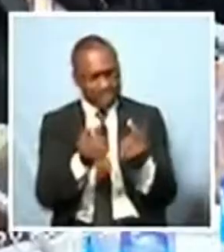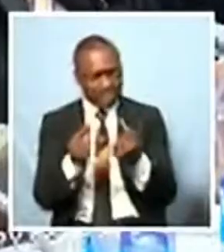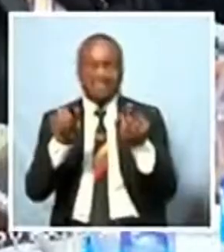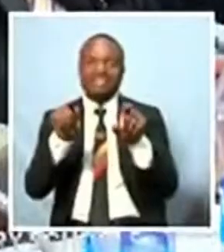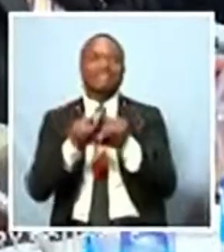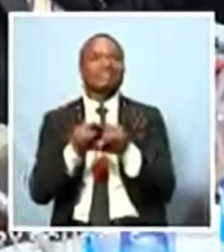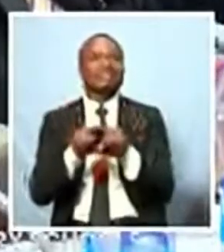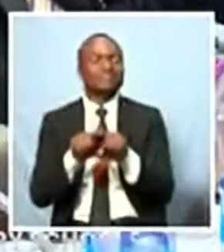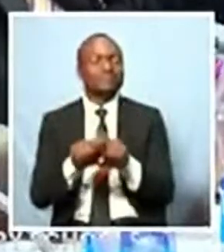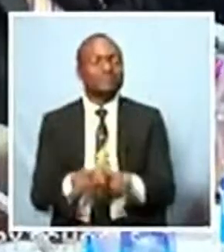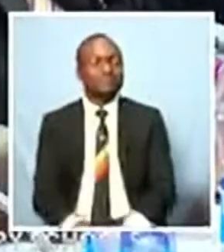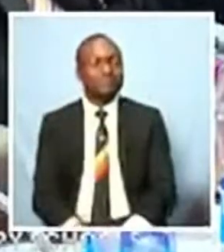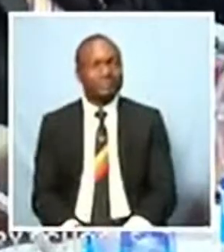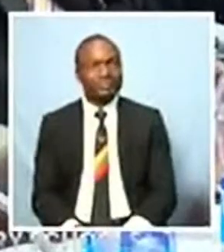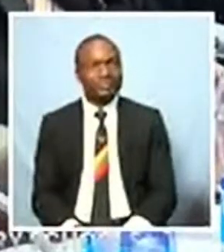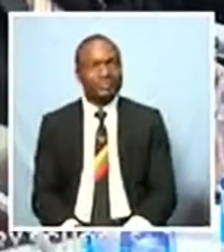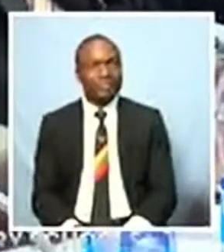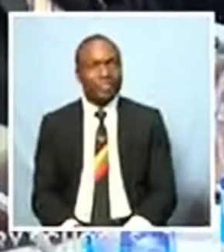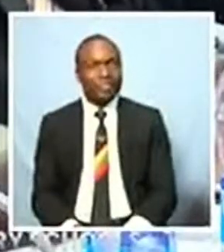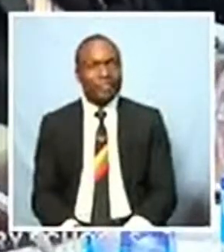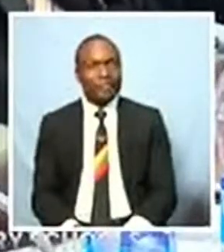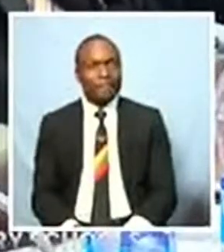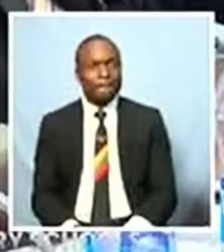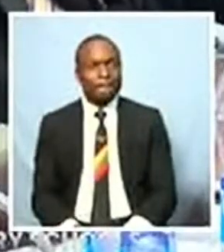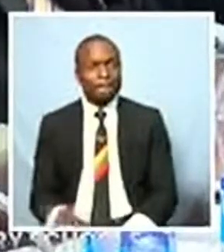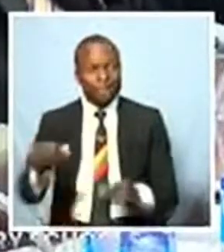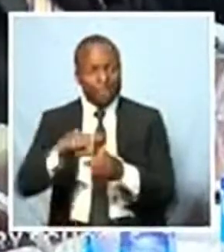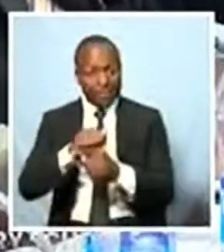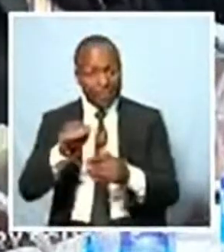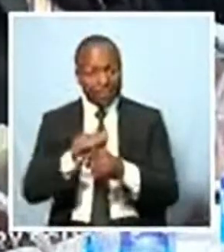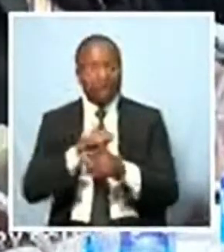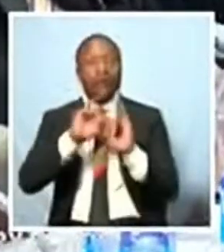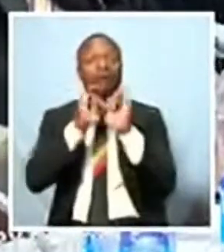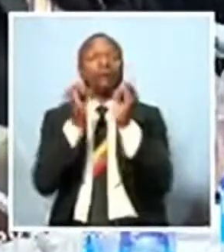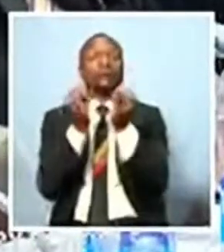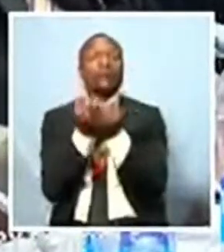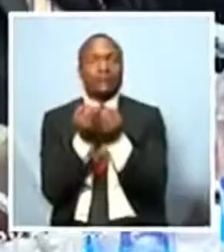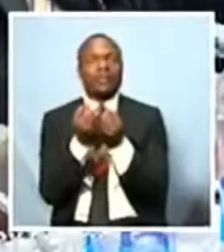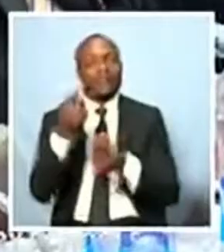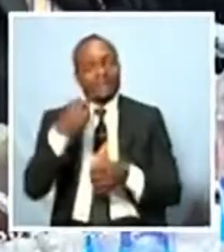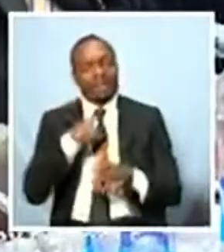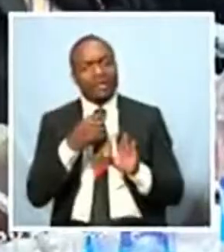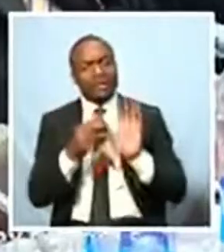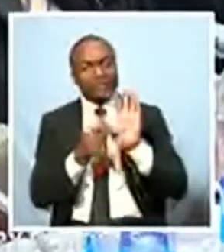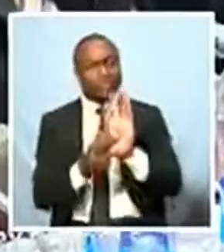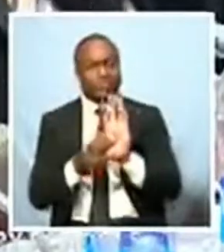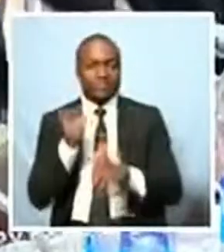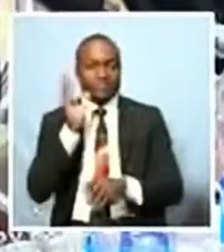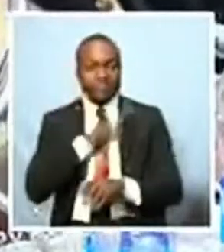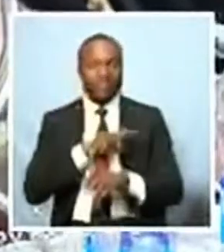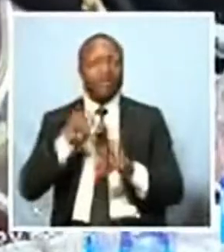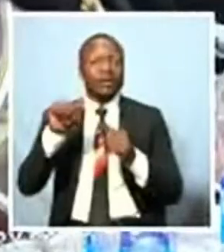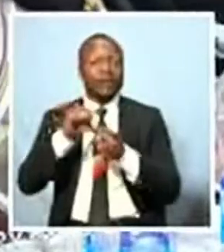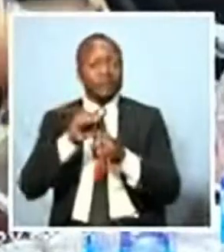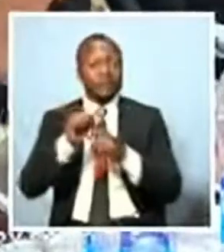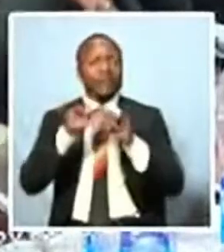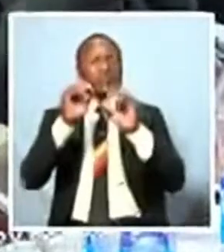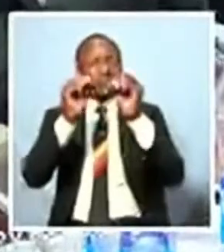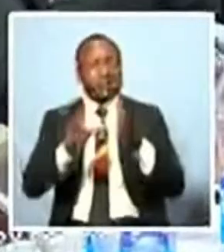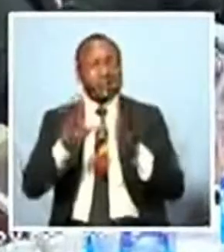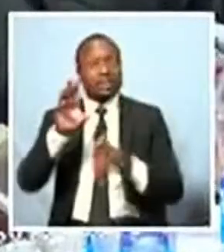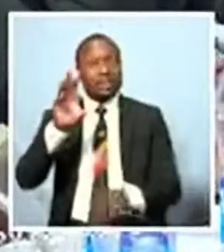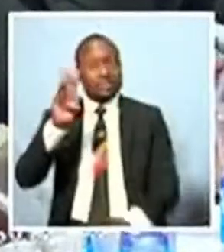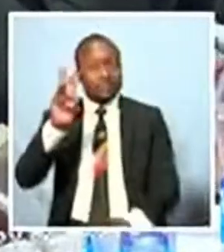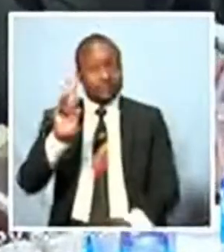same. And a training institution, like I've already indicated, training teachers for the past